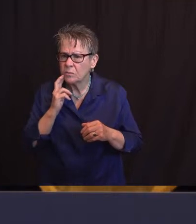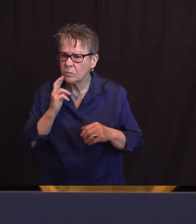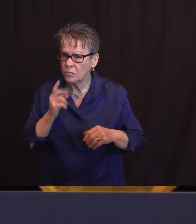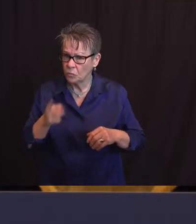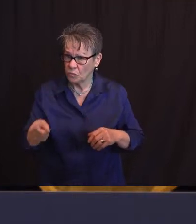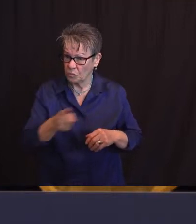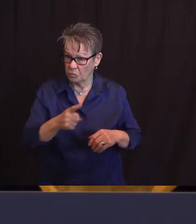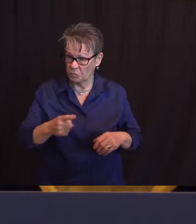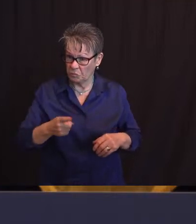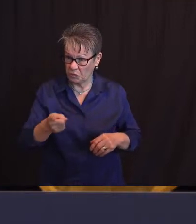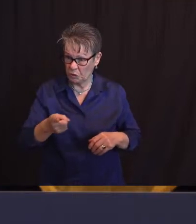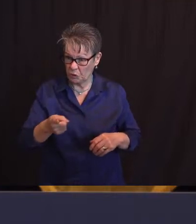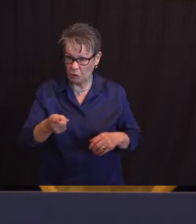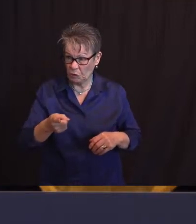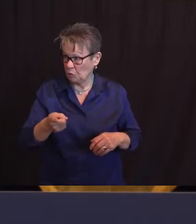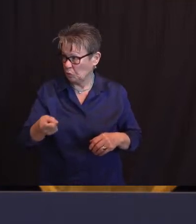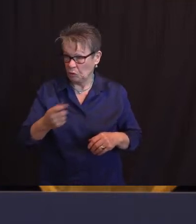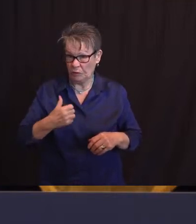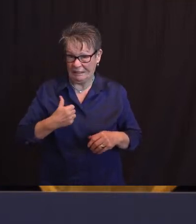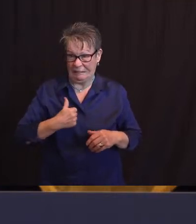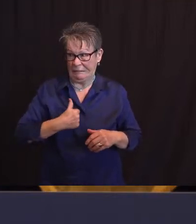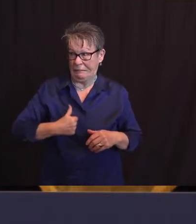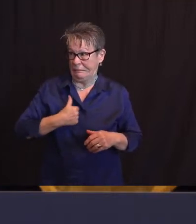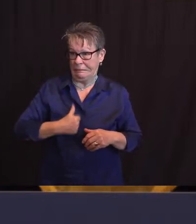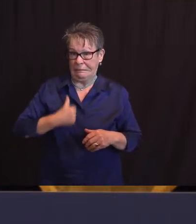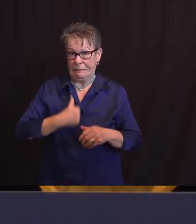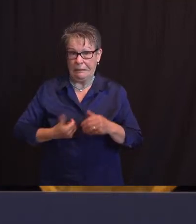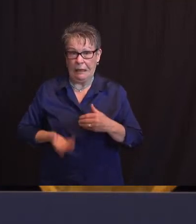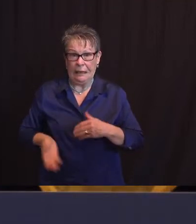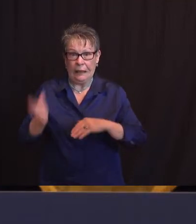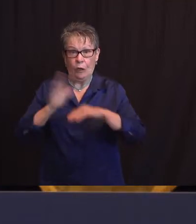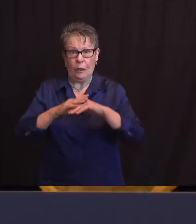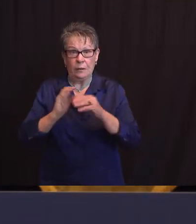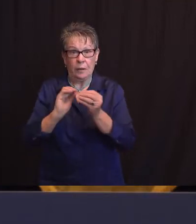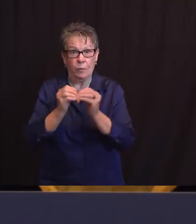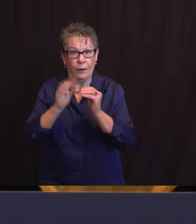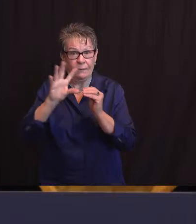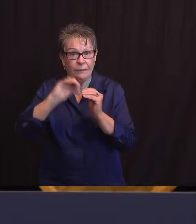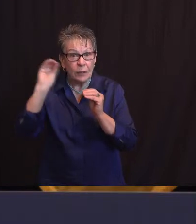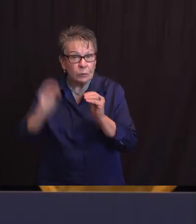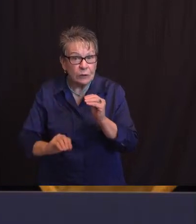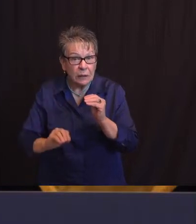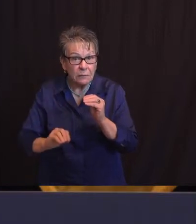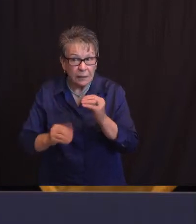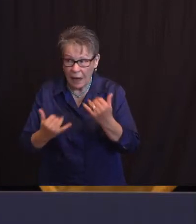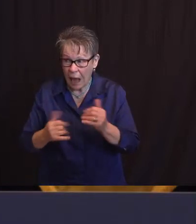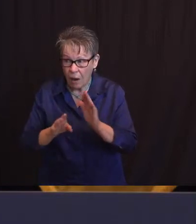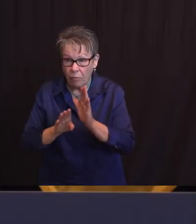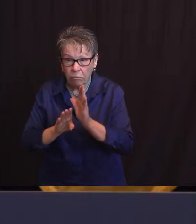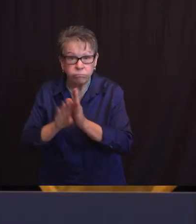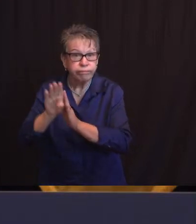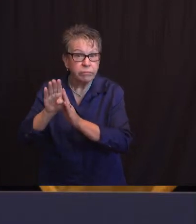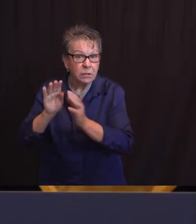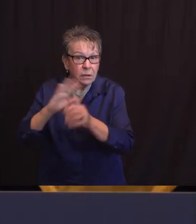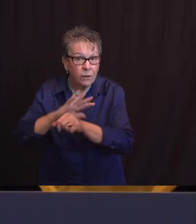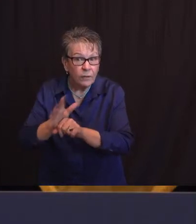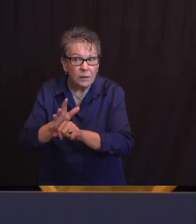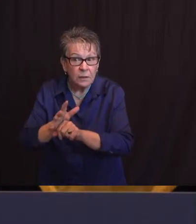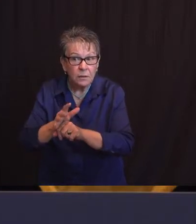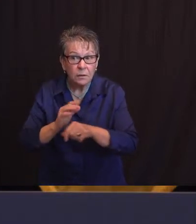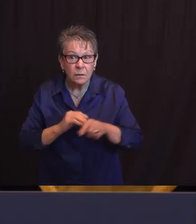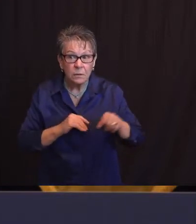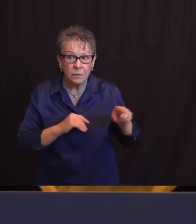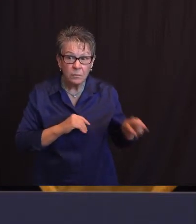spike? And is there any evidence of a link between the reopenings and these new numbers? For the Health Commissioner, have you been vaccinated yet? And if